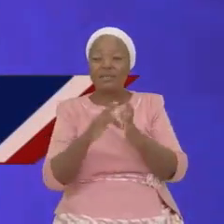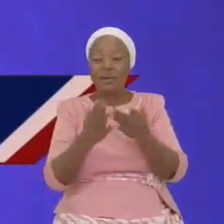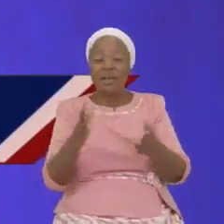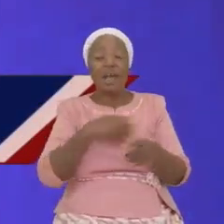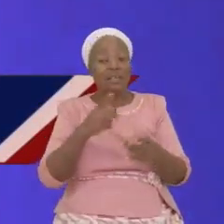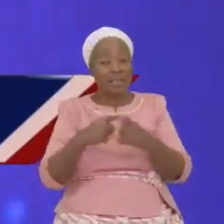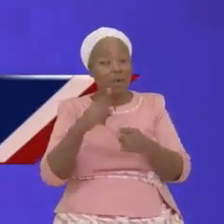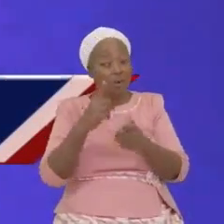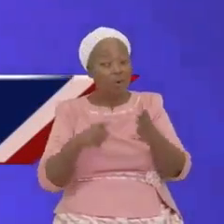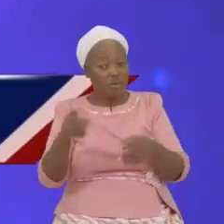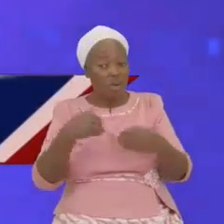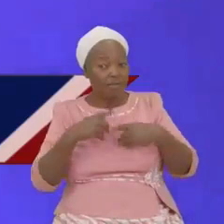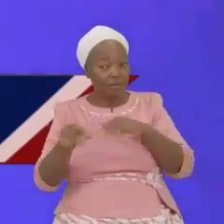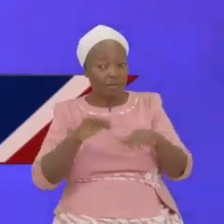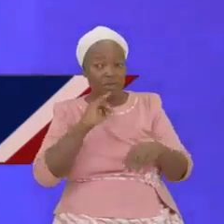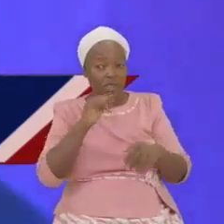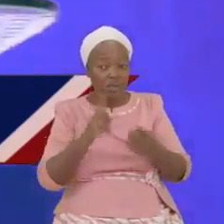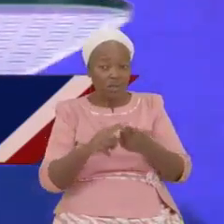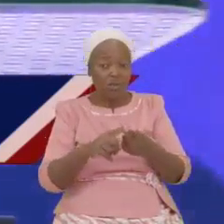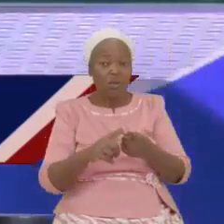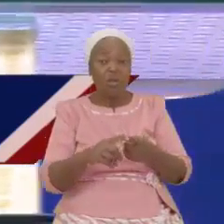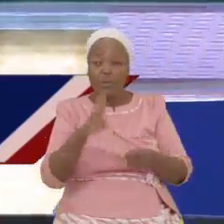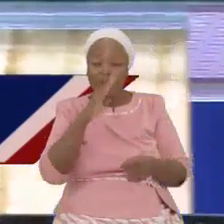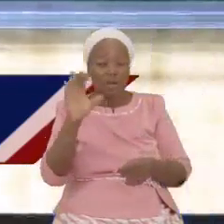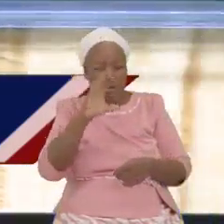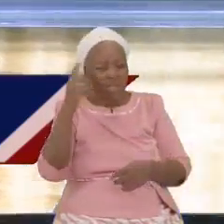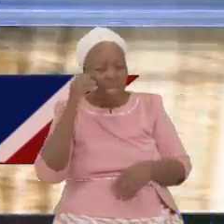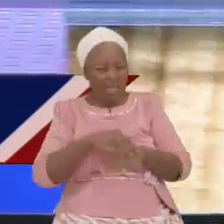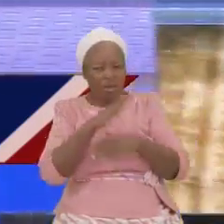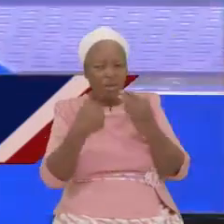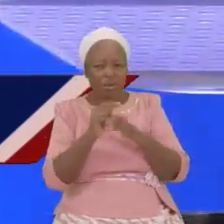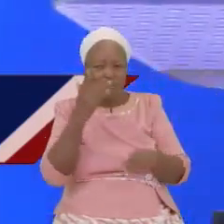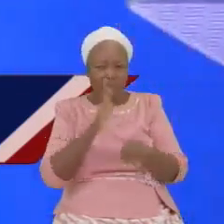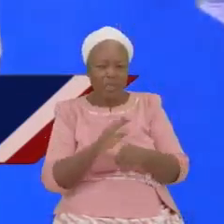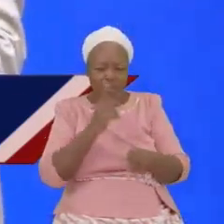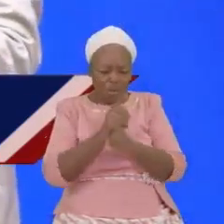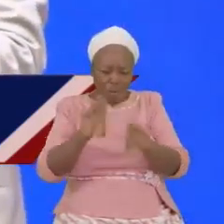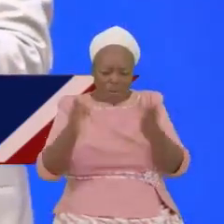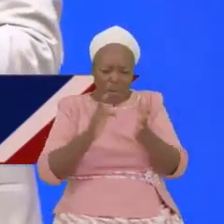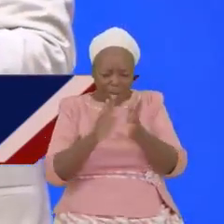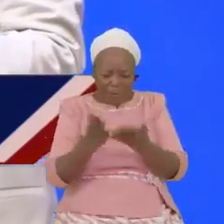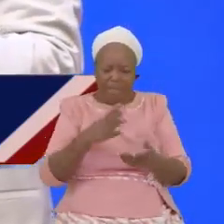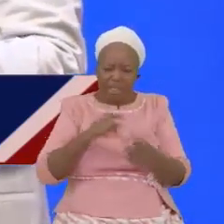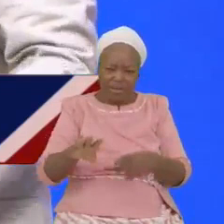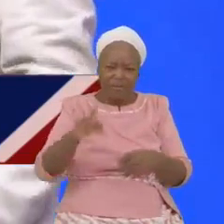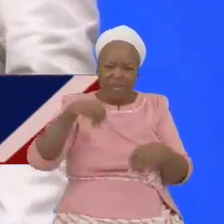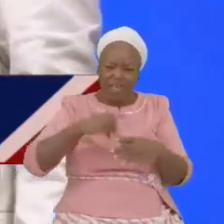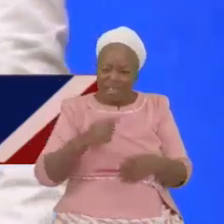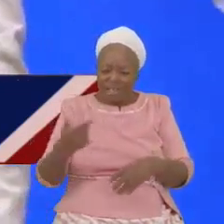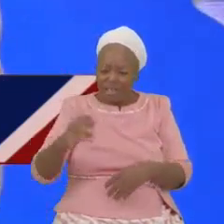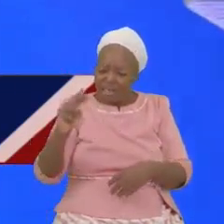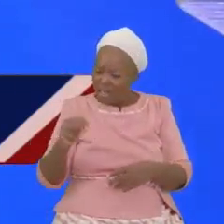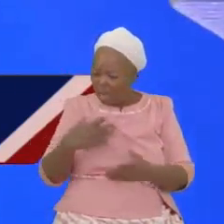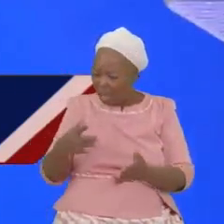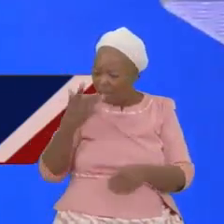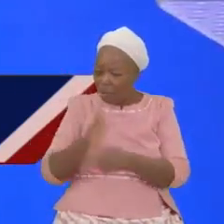you should do is to be looking at those promises. Just open your Bible, and then you find in Genesis chapter, oh, there's a